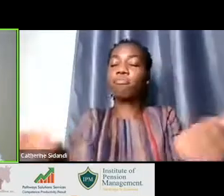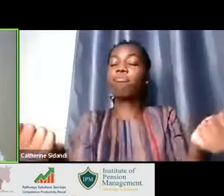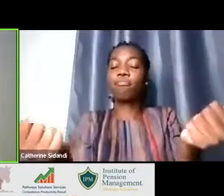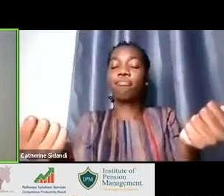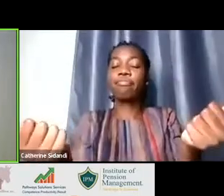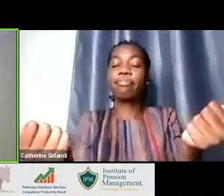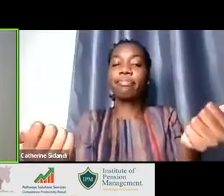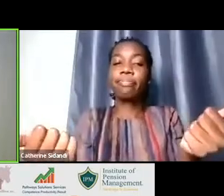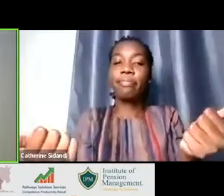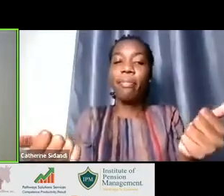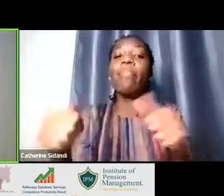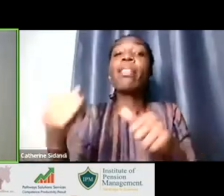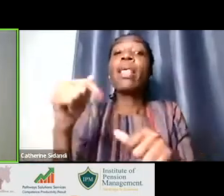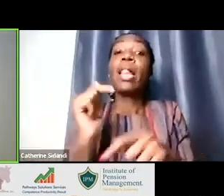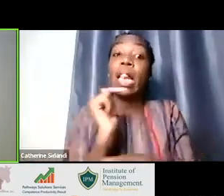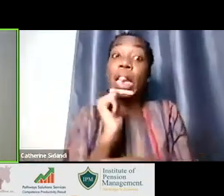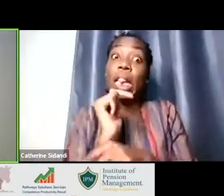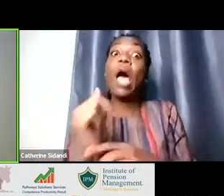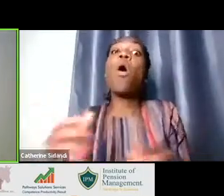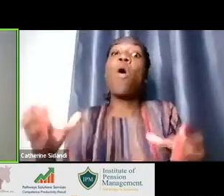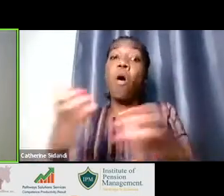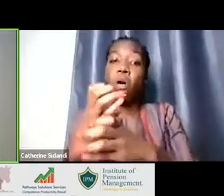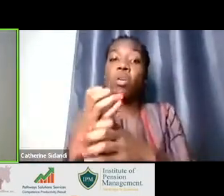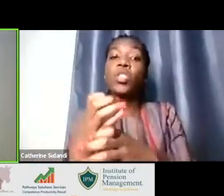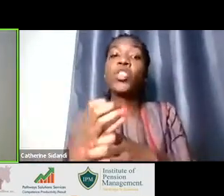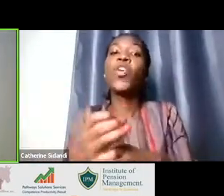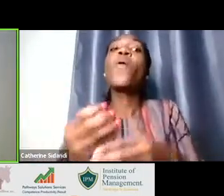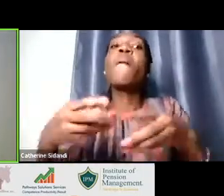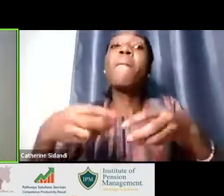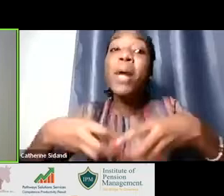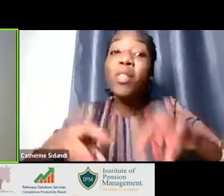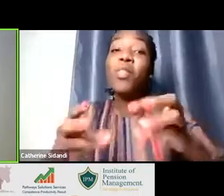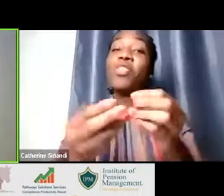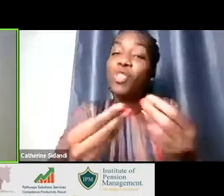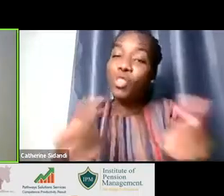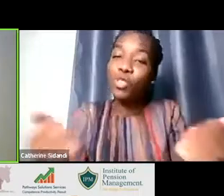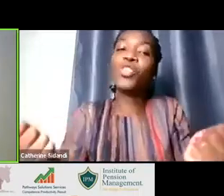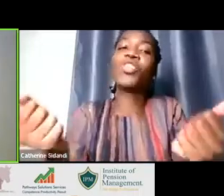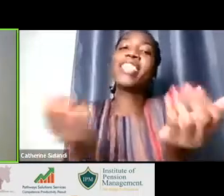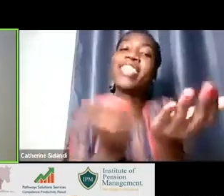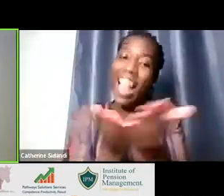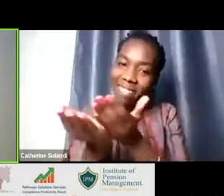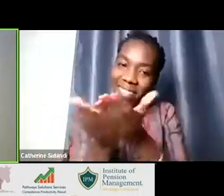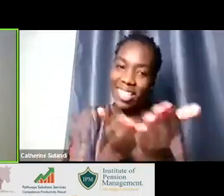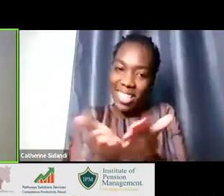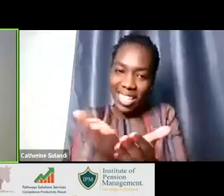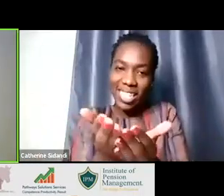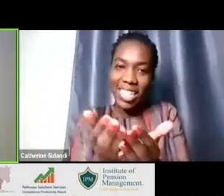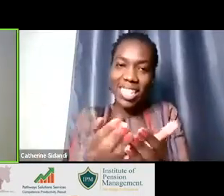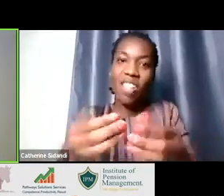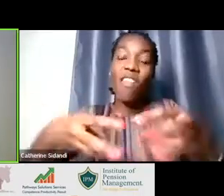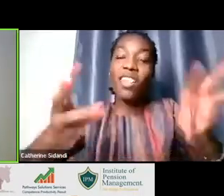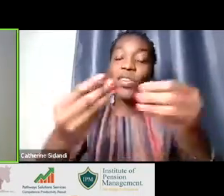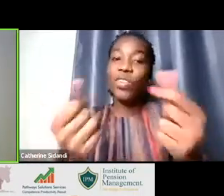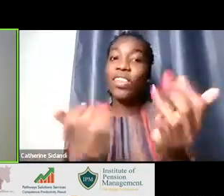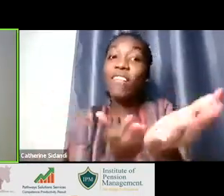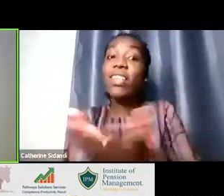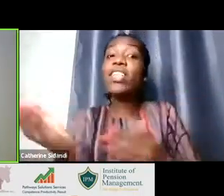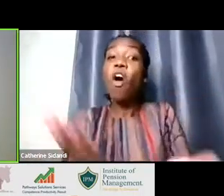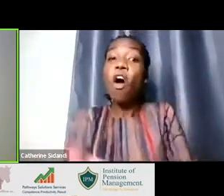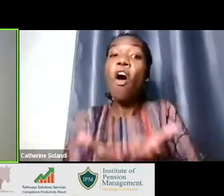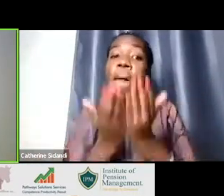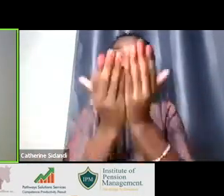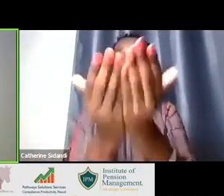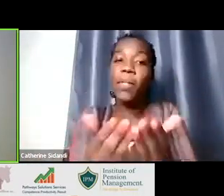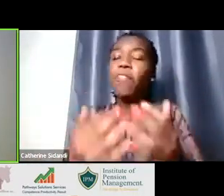Service Solutions have Pathway Solution Services. Pathways Solution Services have been offering us with